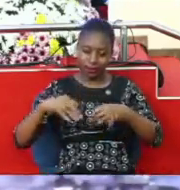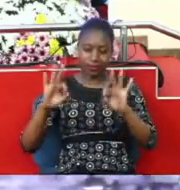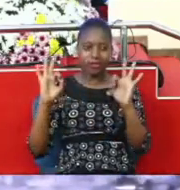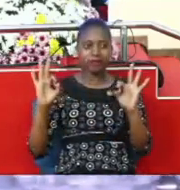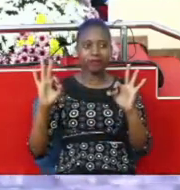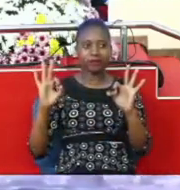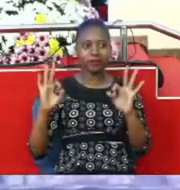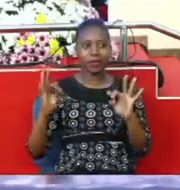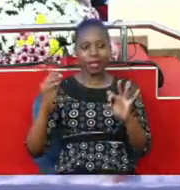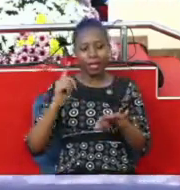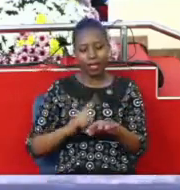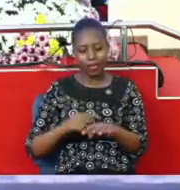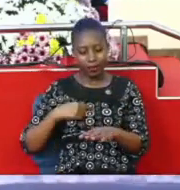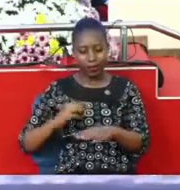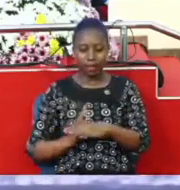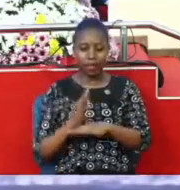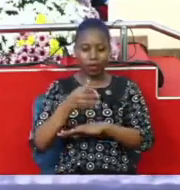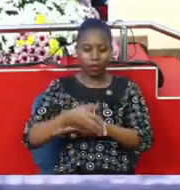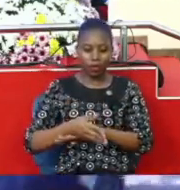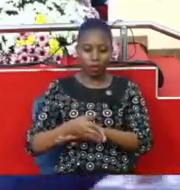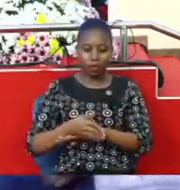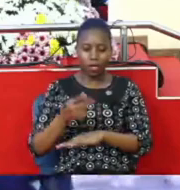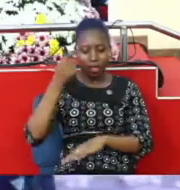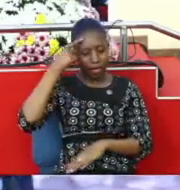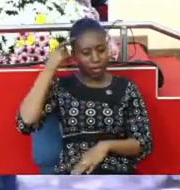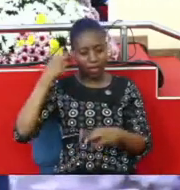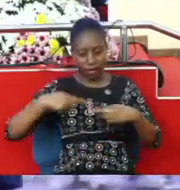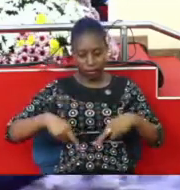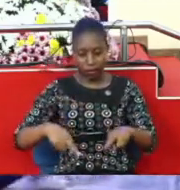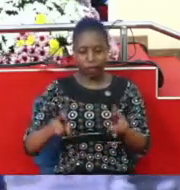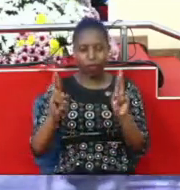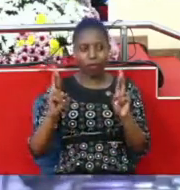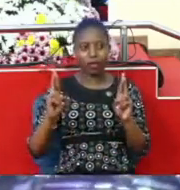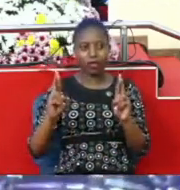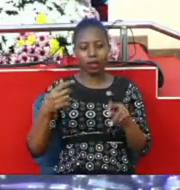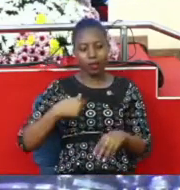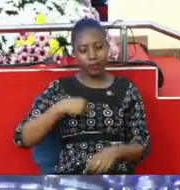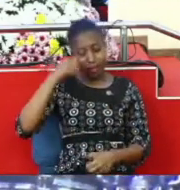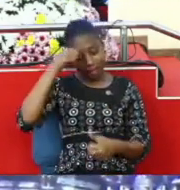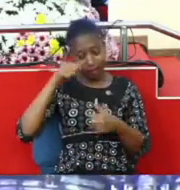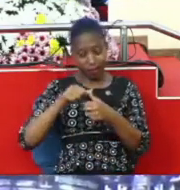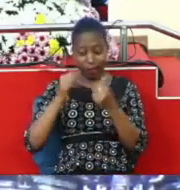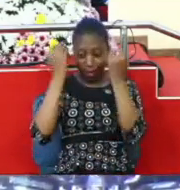the freedom side, I still remember the quote.